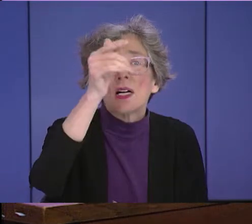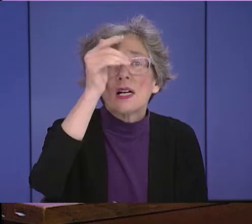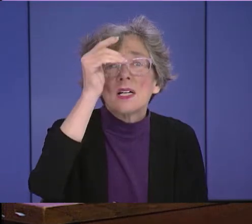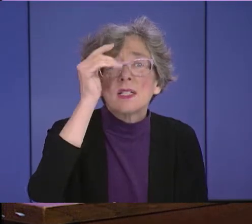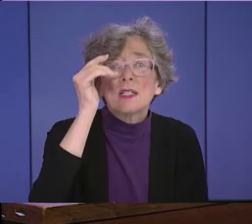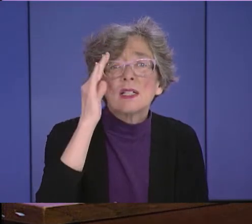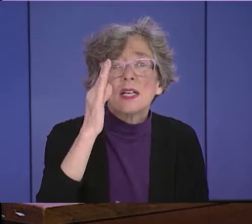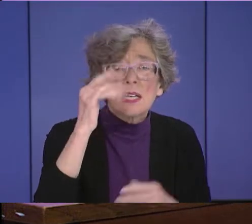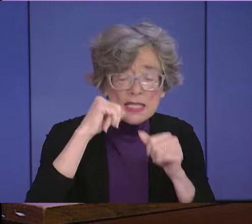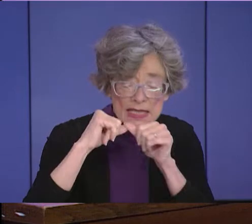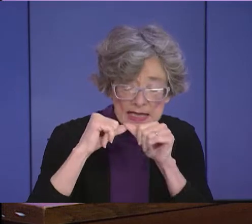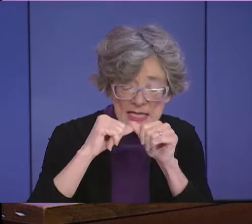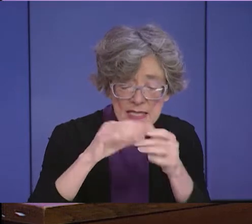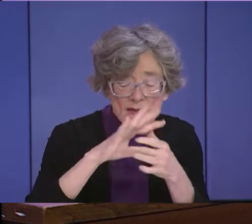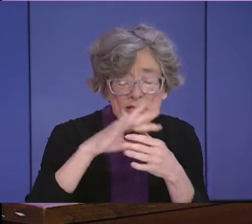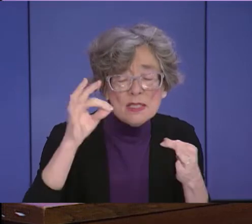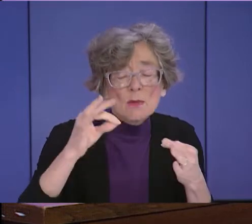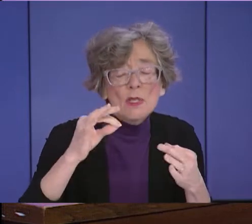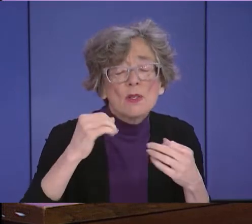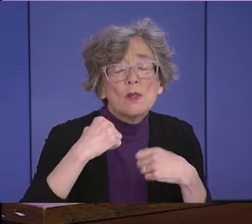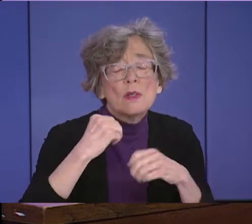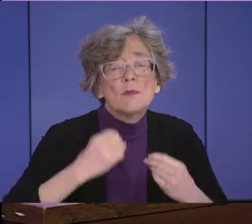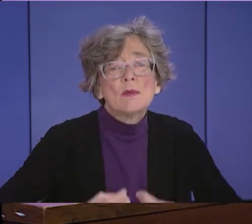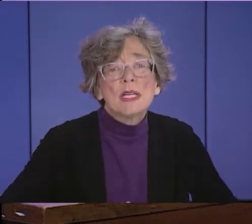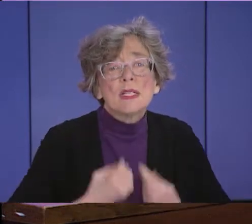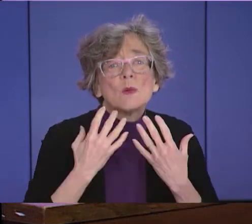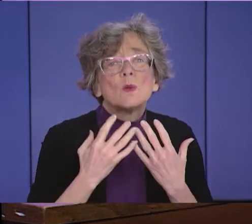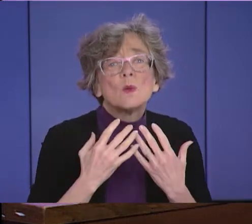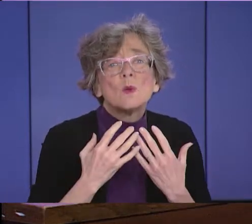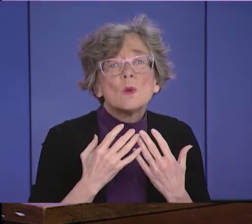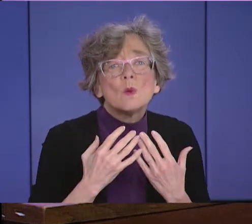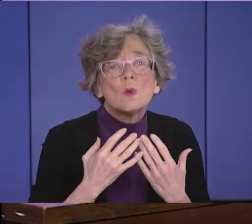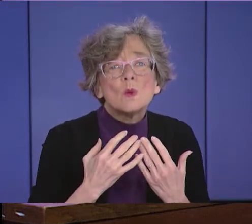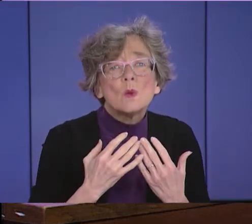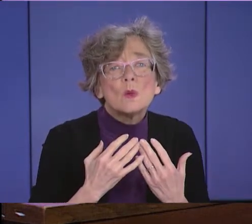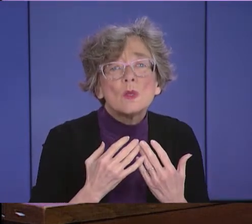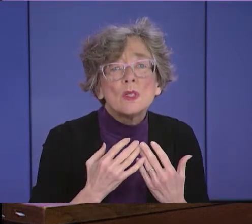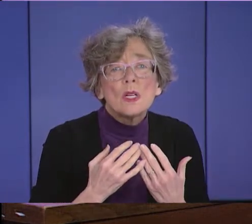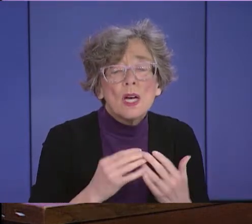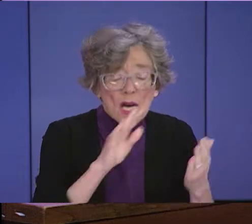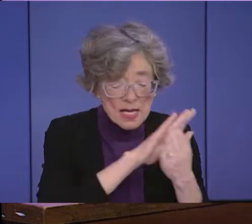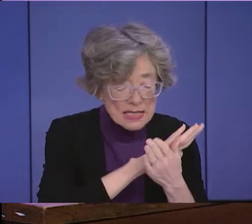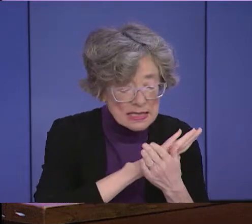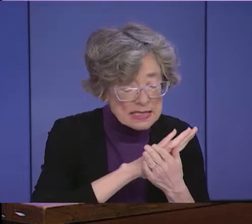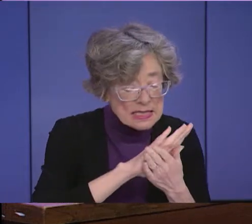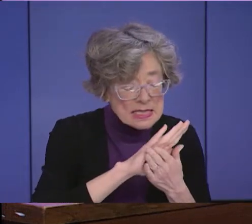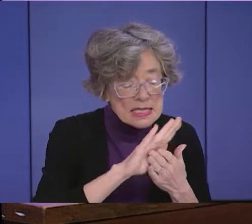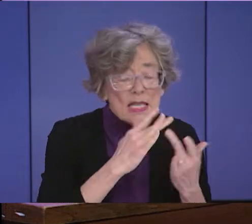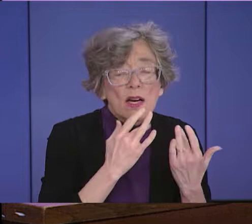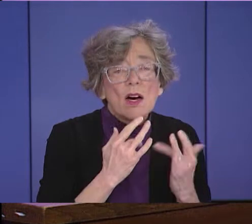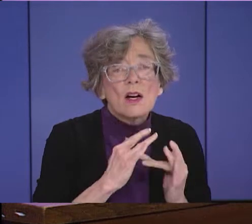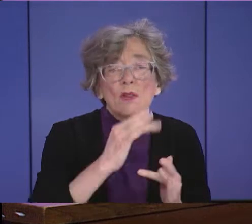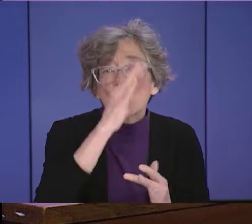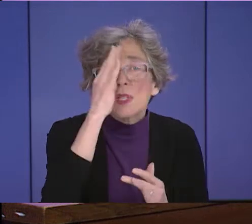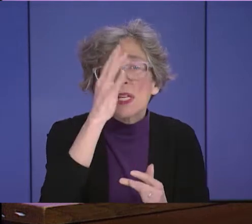O God. A clean heart create for me,